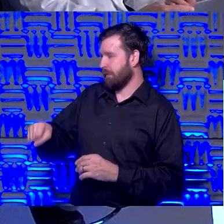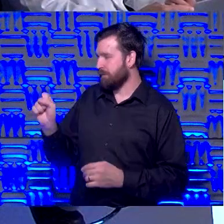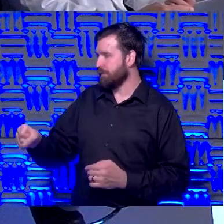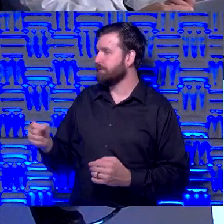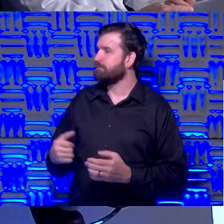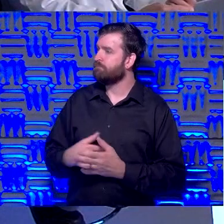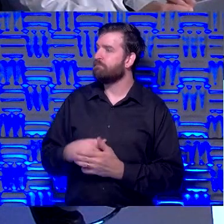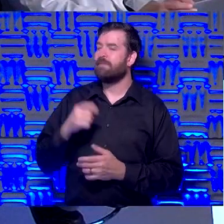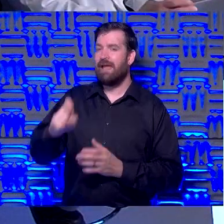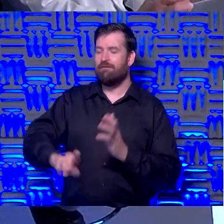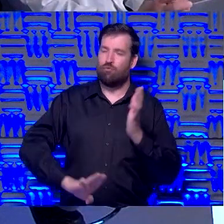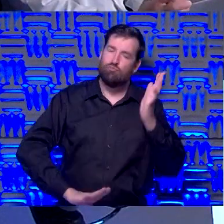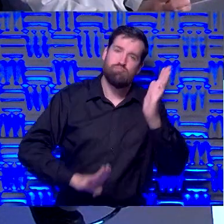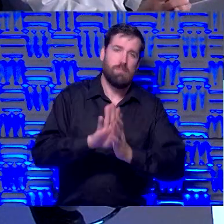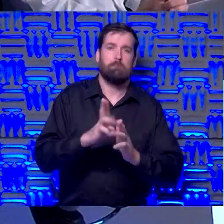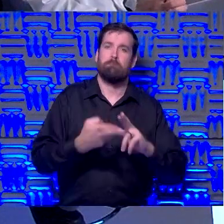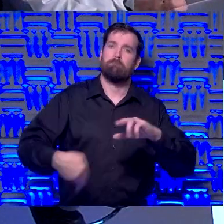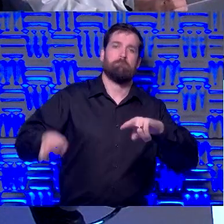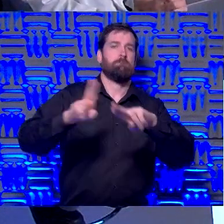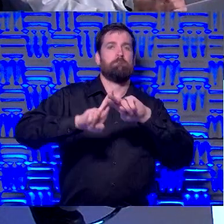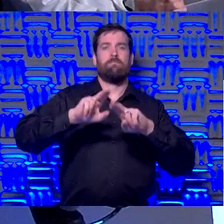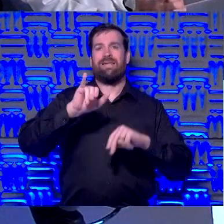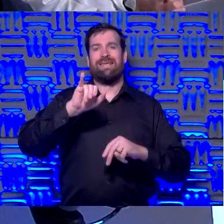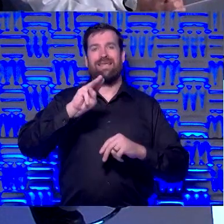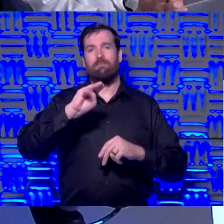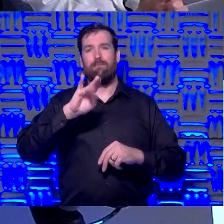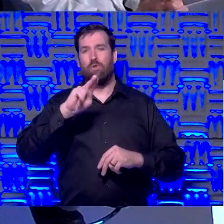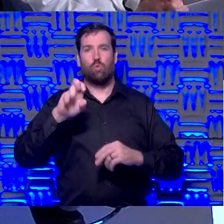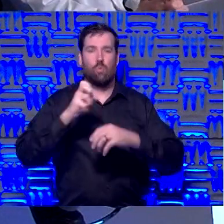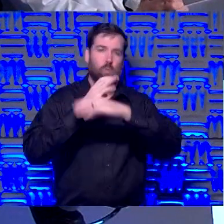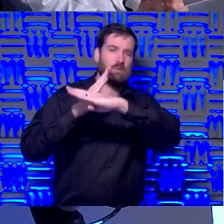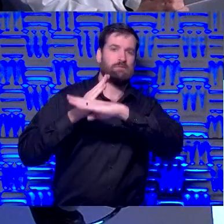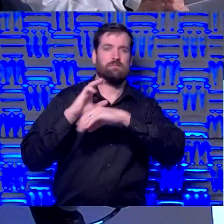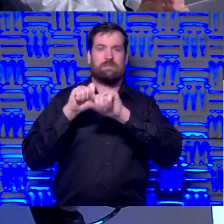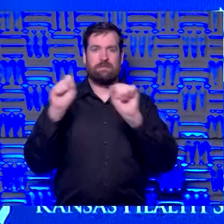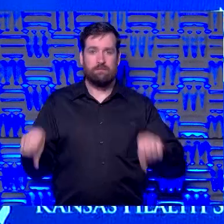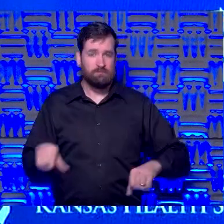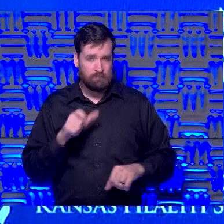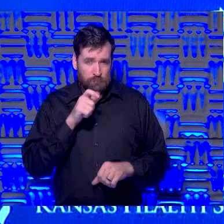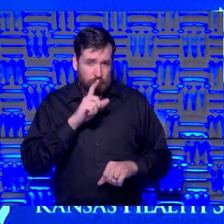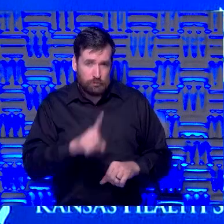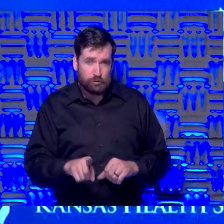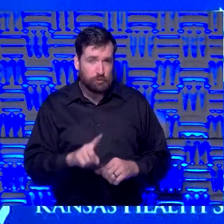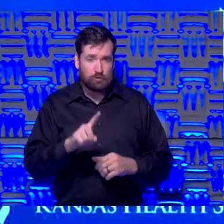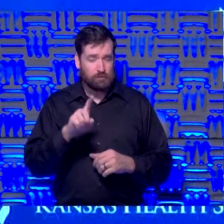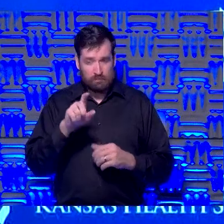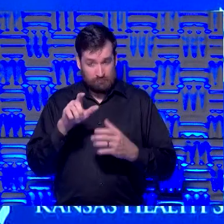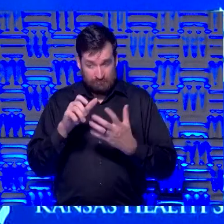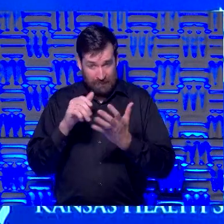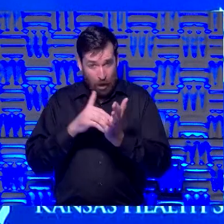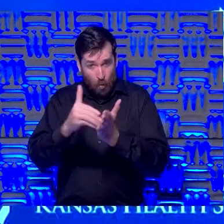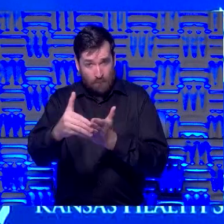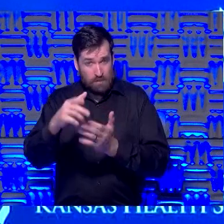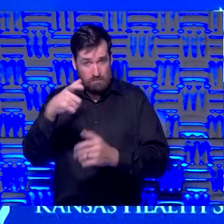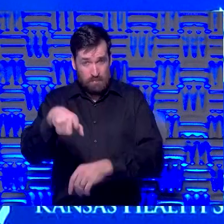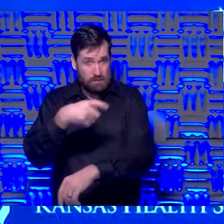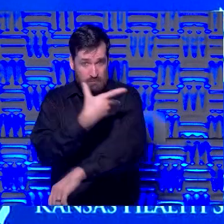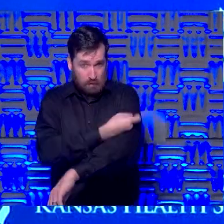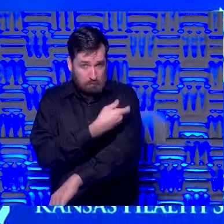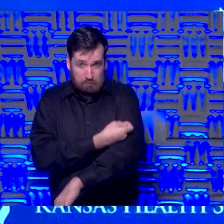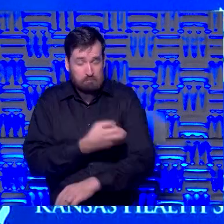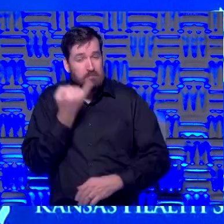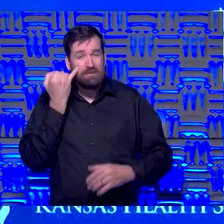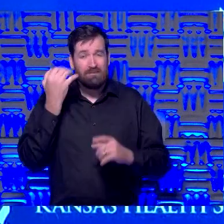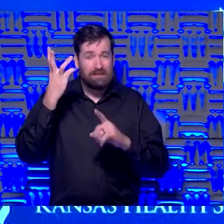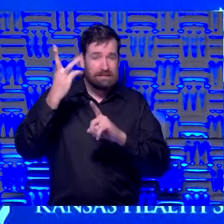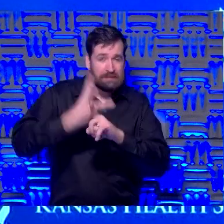we have to boost your immune system and make sure you have the right active antibodies to it. We're also not sure yet on the antibody science how often you're going to have that. And if it's been like,